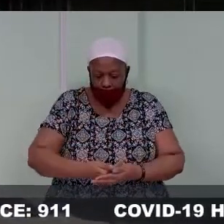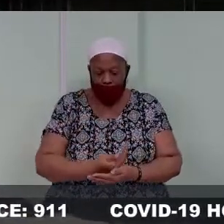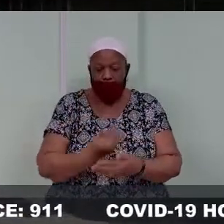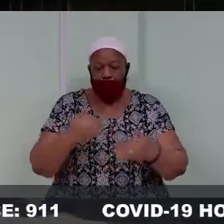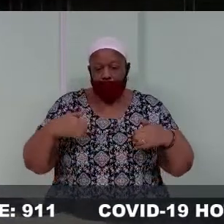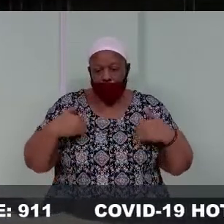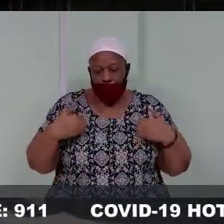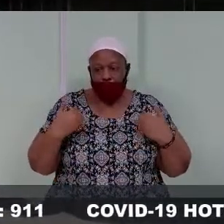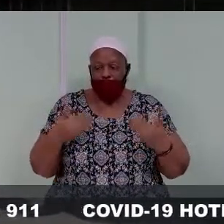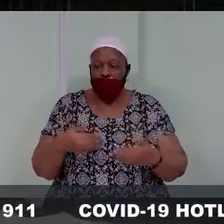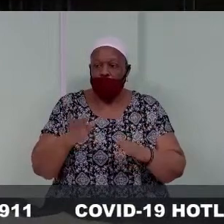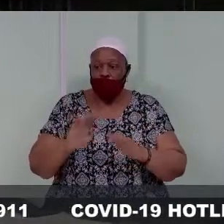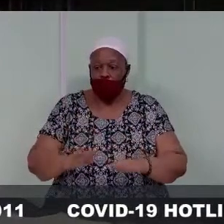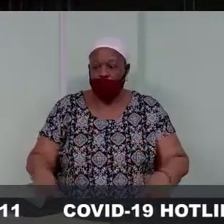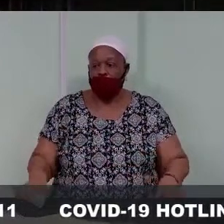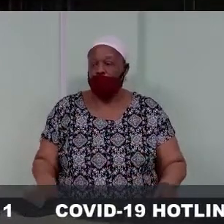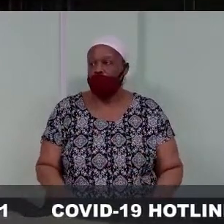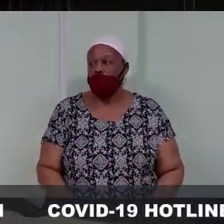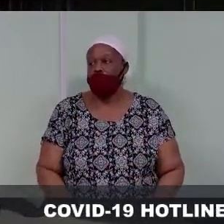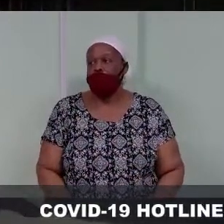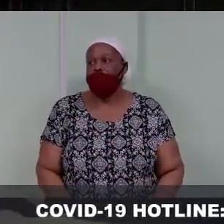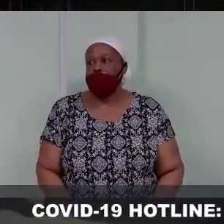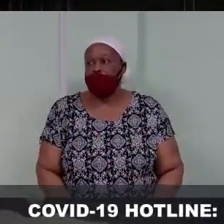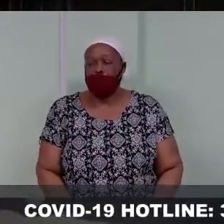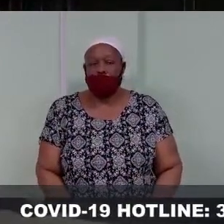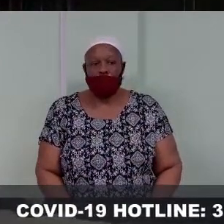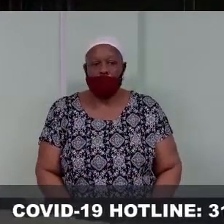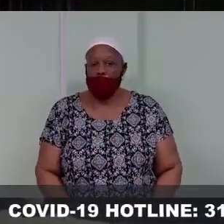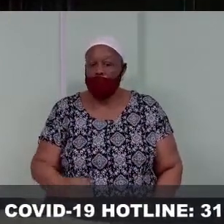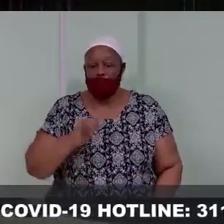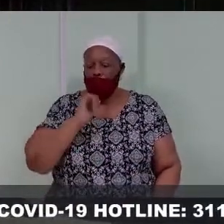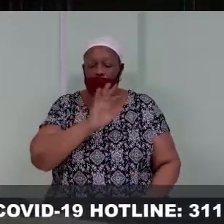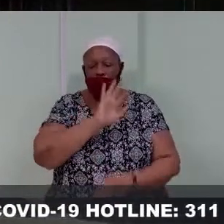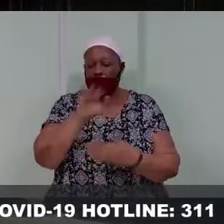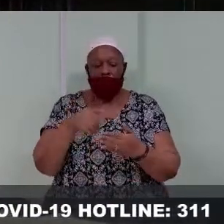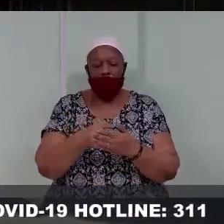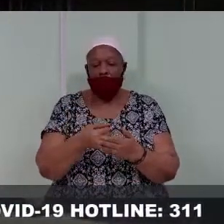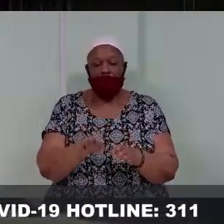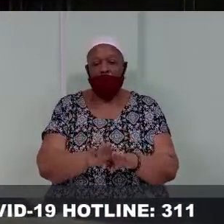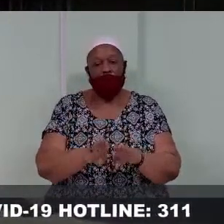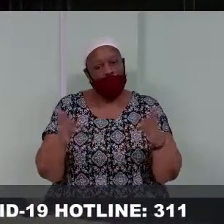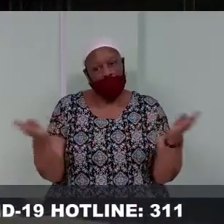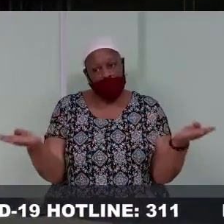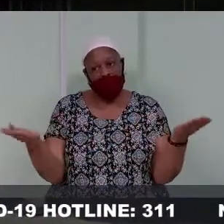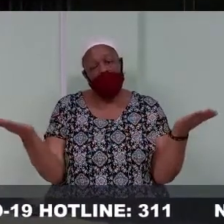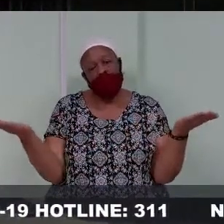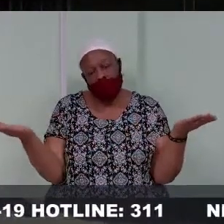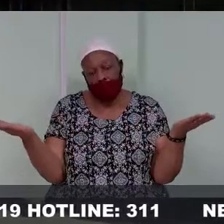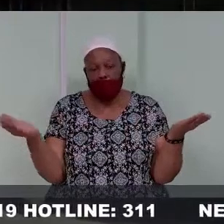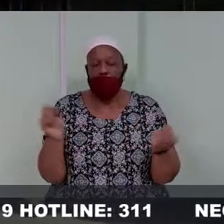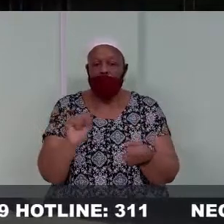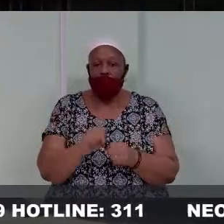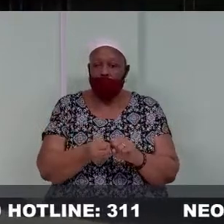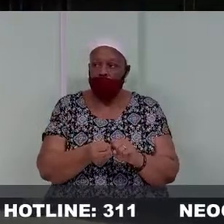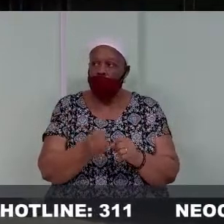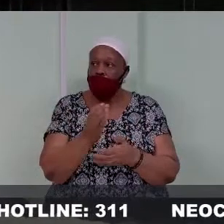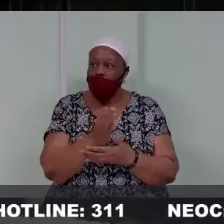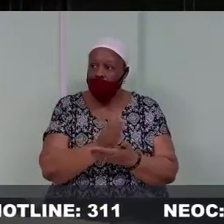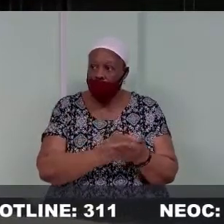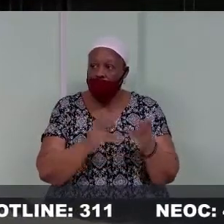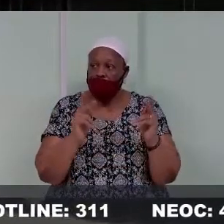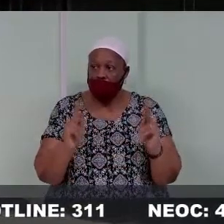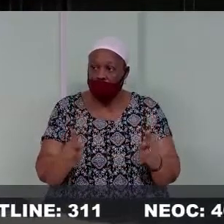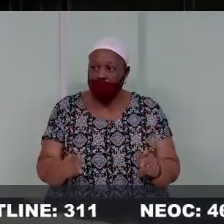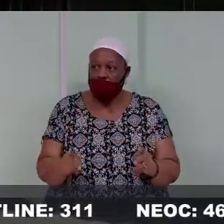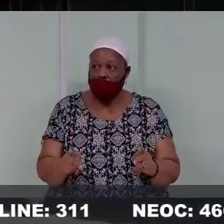Given the situation that not all centers have reopened, the public must be made aware of what they